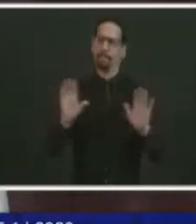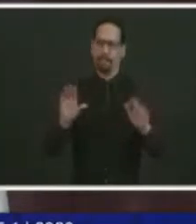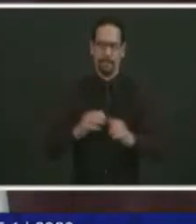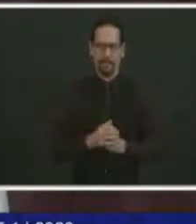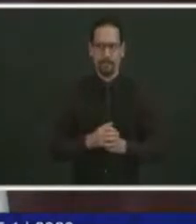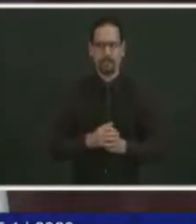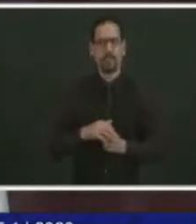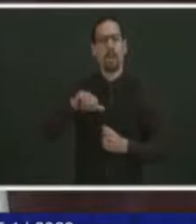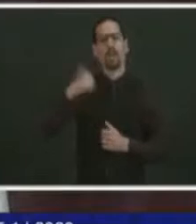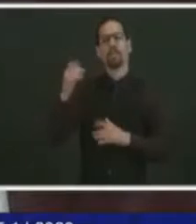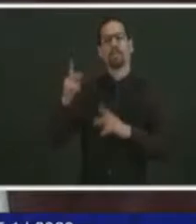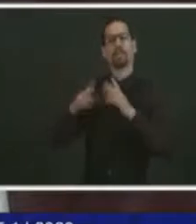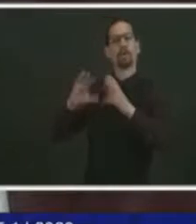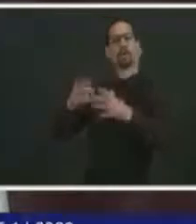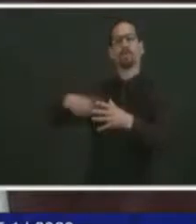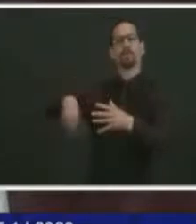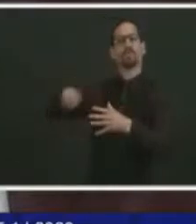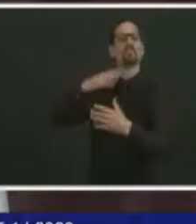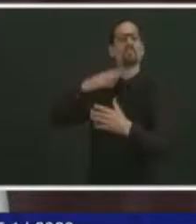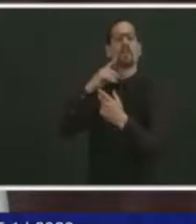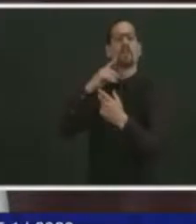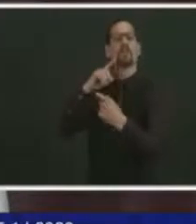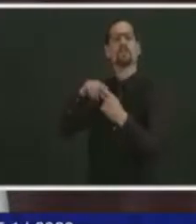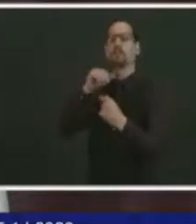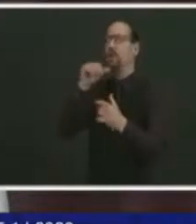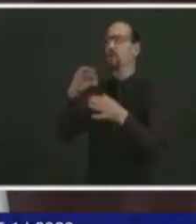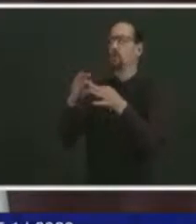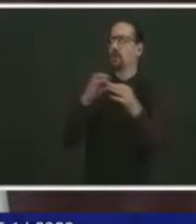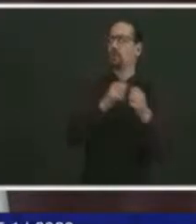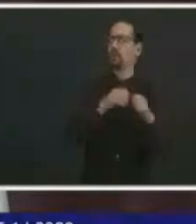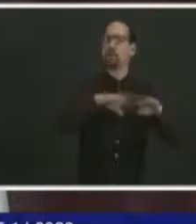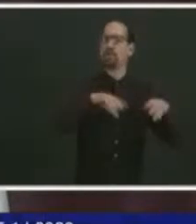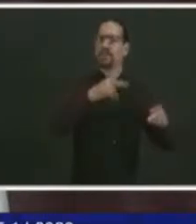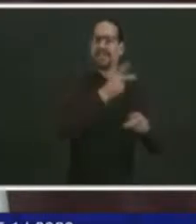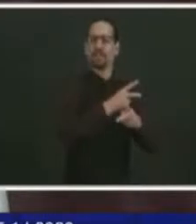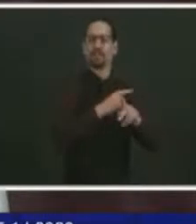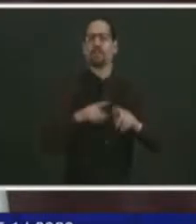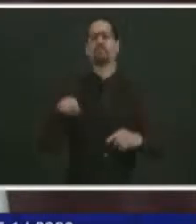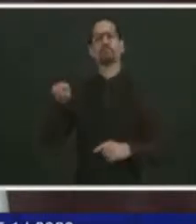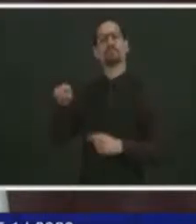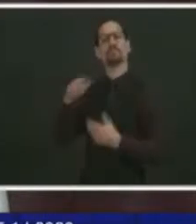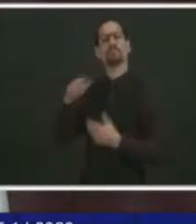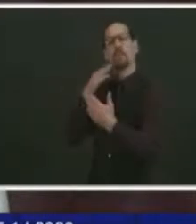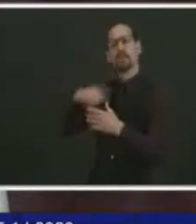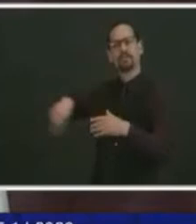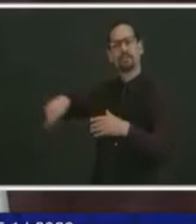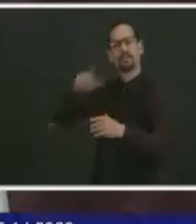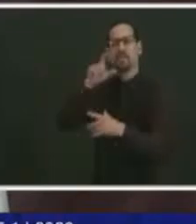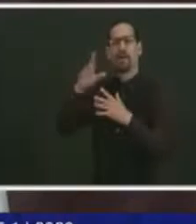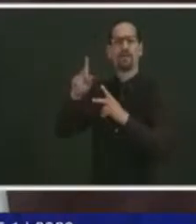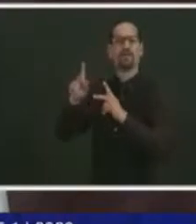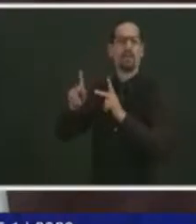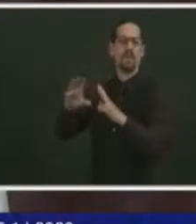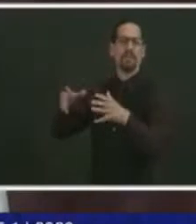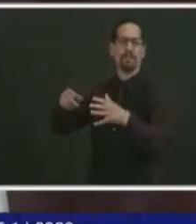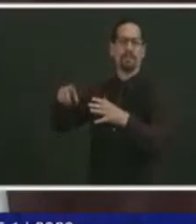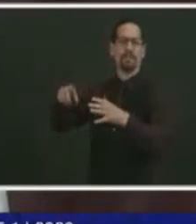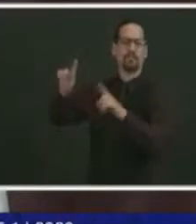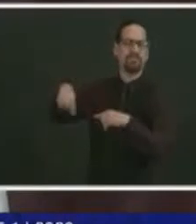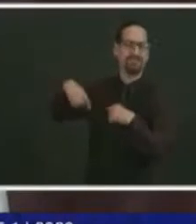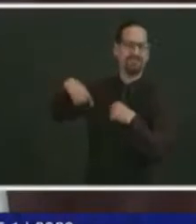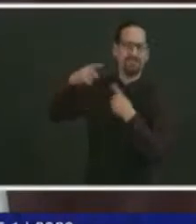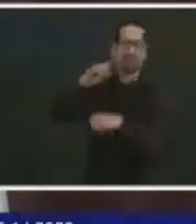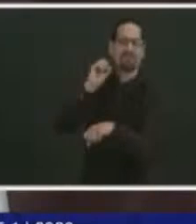not related to childcare, but related to children, are the hardworking folks who've been working to provide